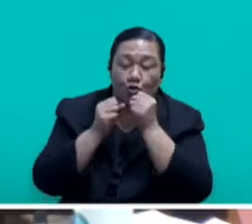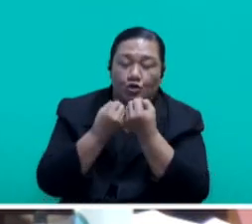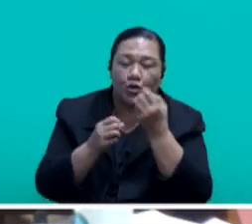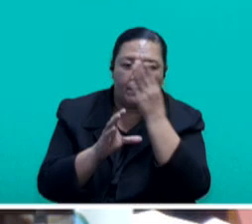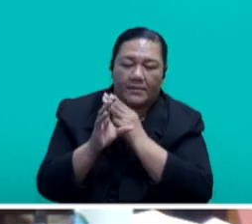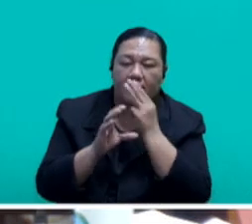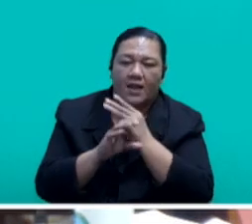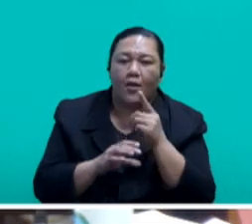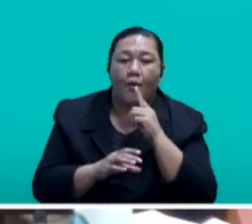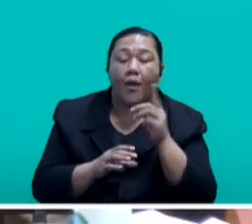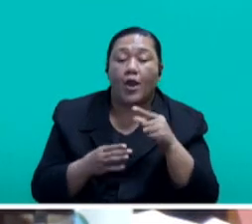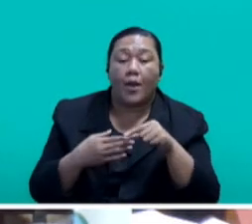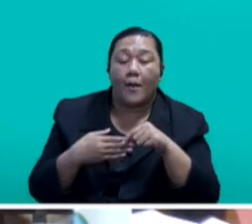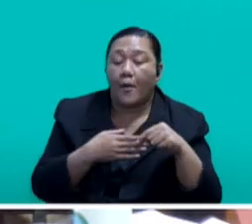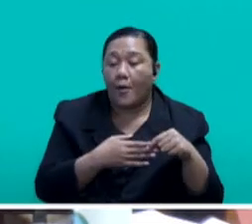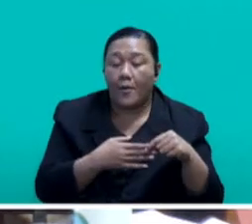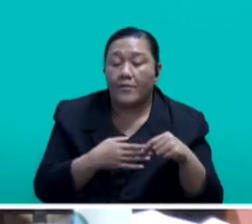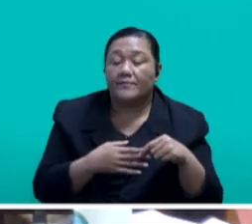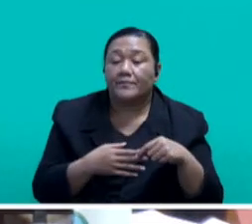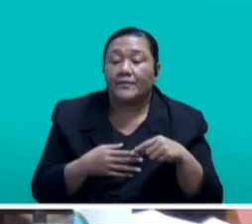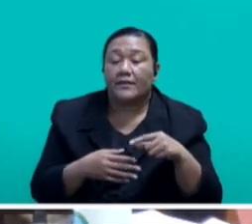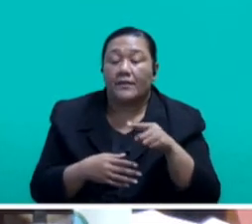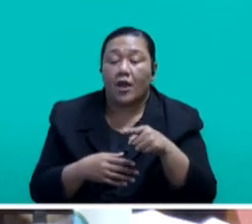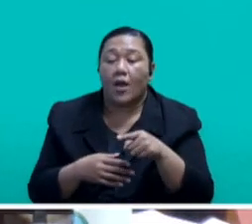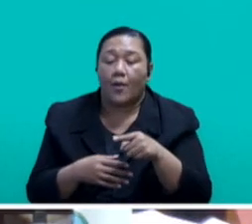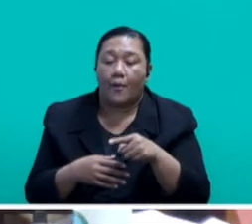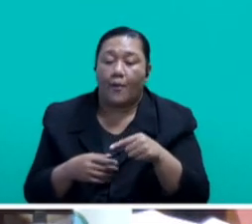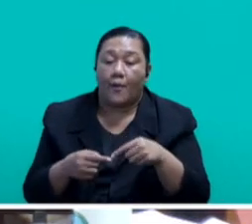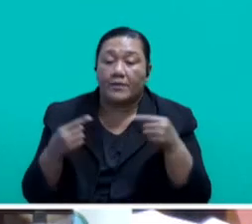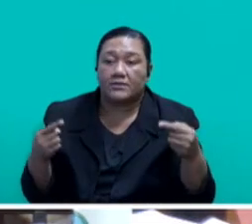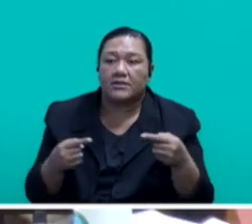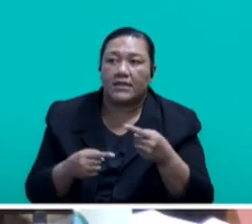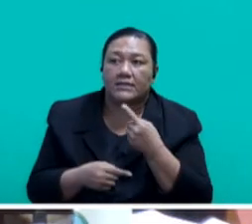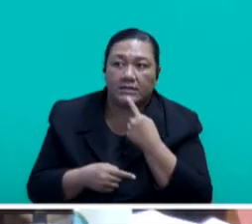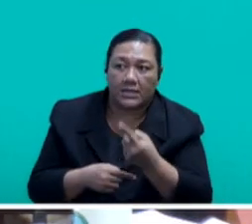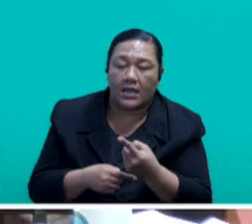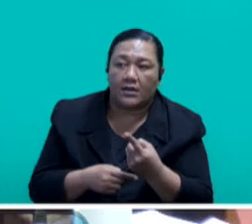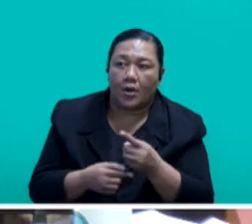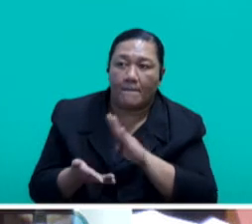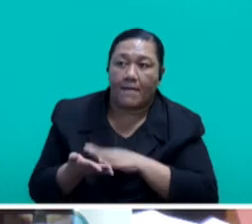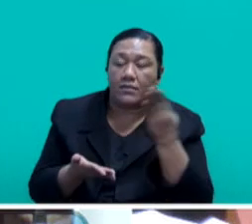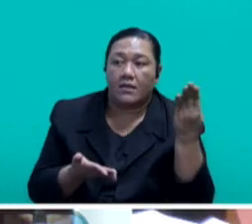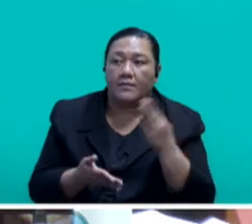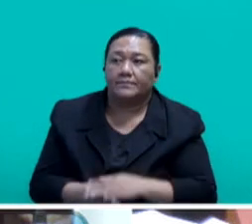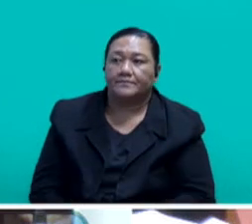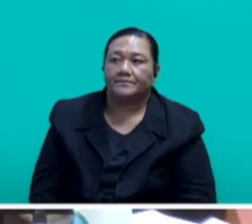Leader of Opposition labeled us on Monday as